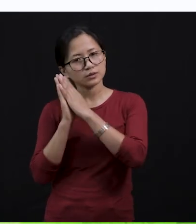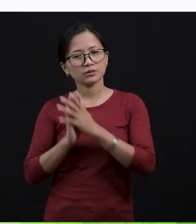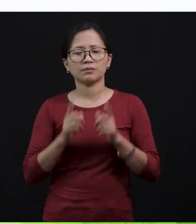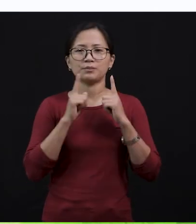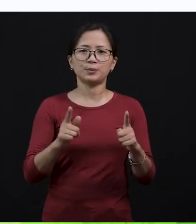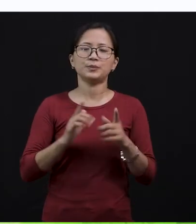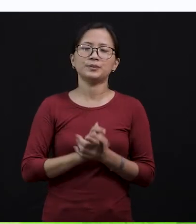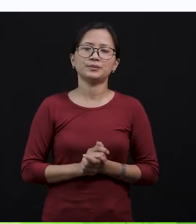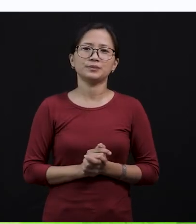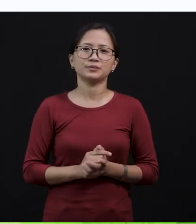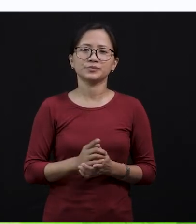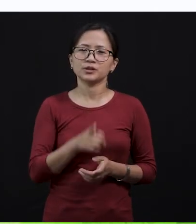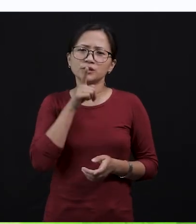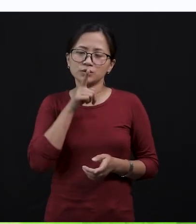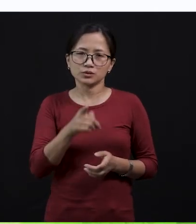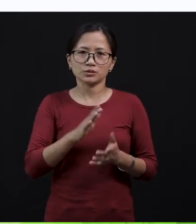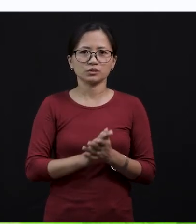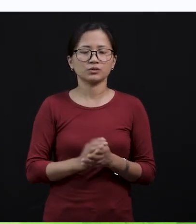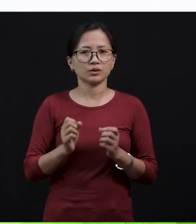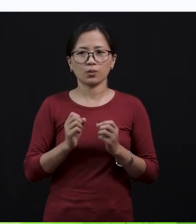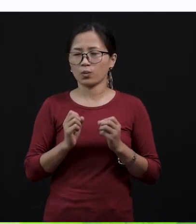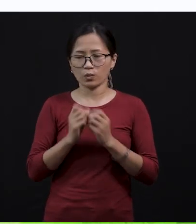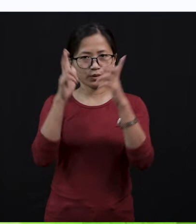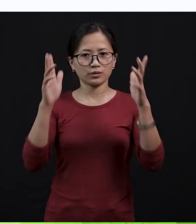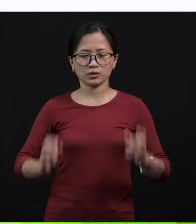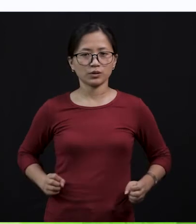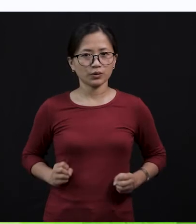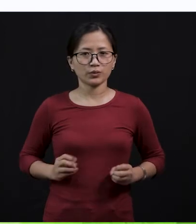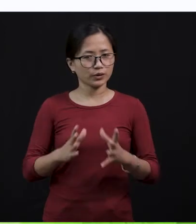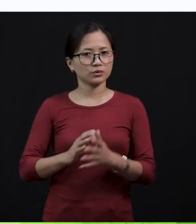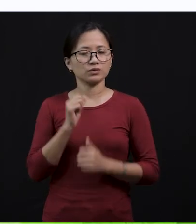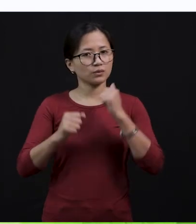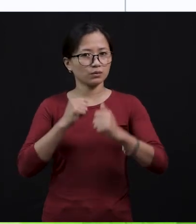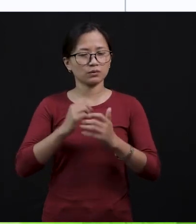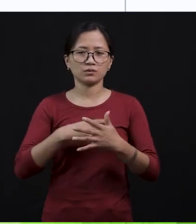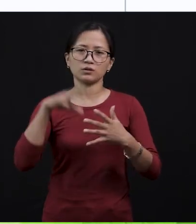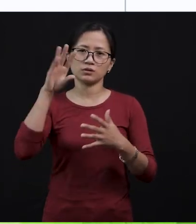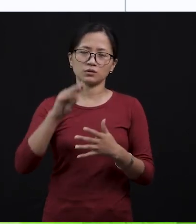but in reality, he's wide awake and ready to run off.